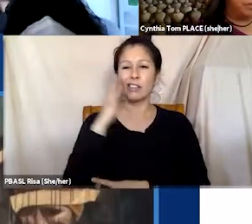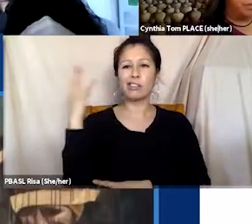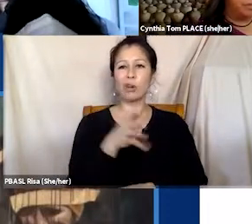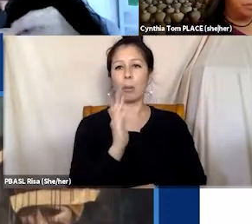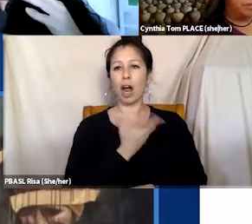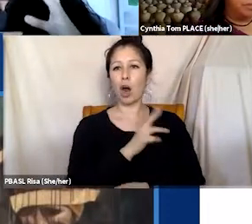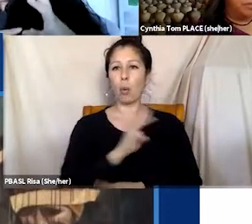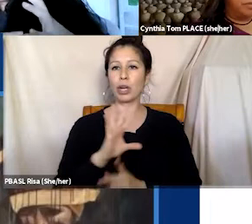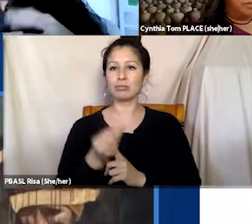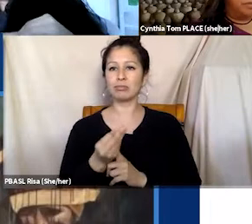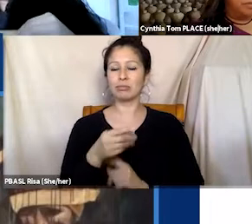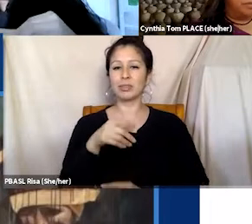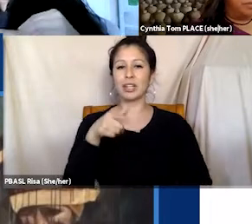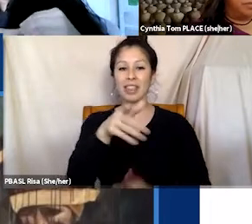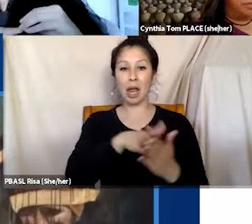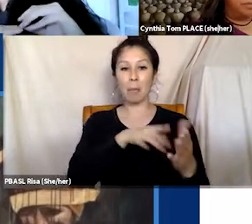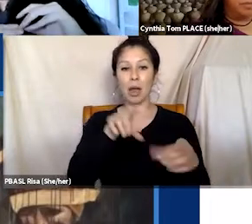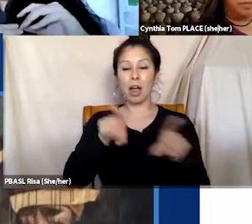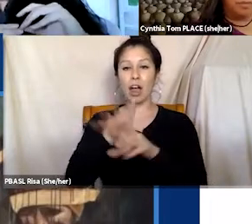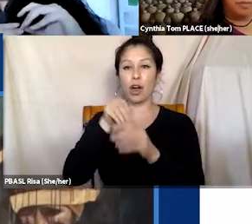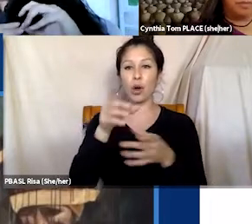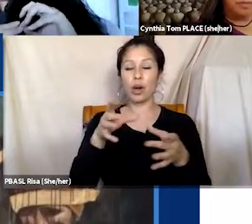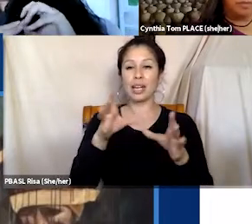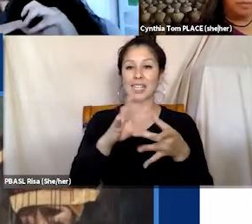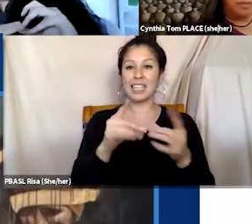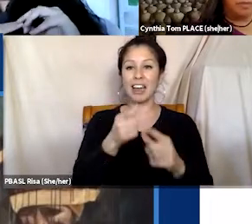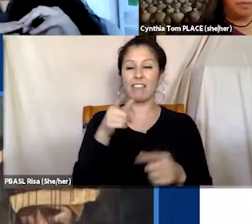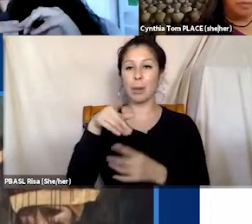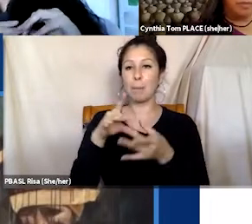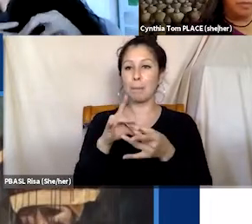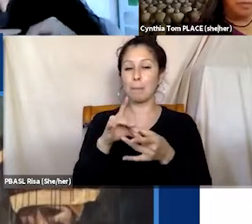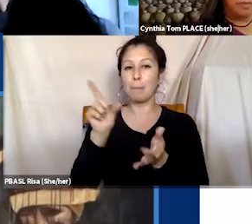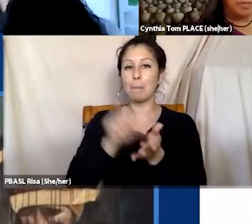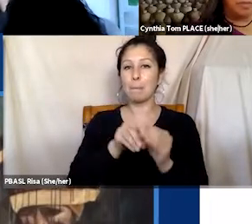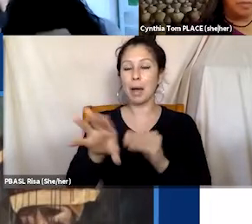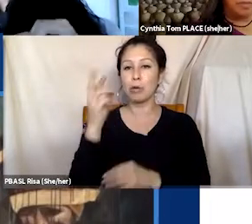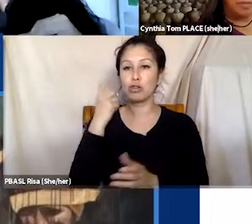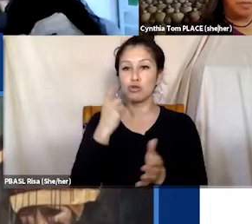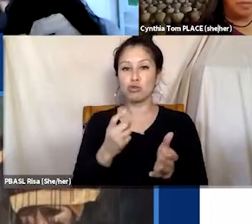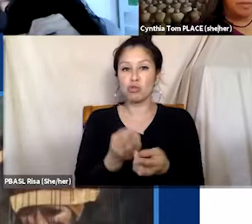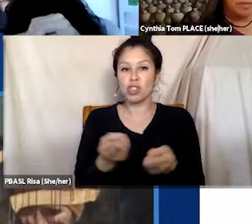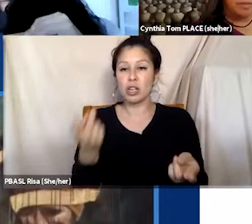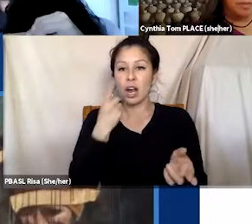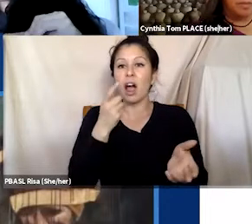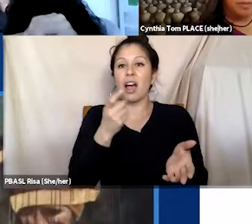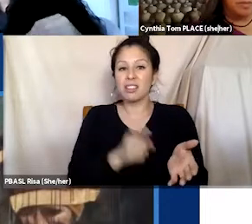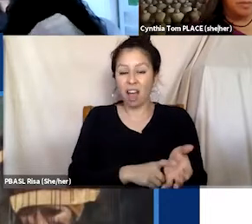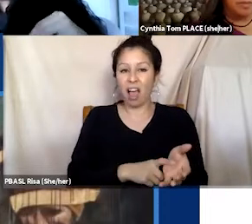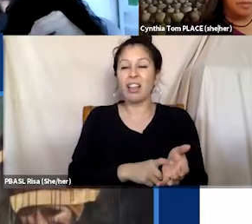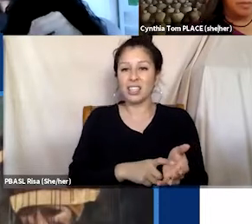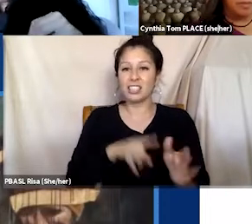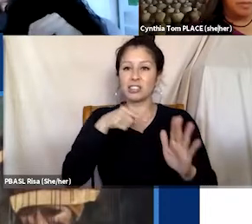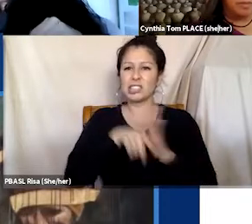society. So this painting also includes text from published resources that acknowledge the state-sanctioned genocide against